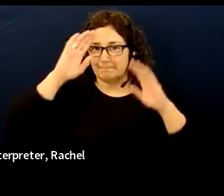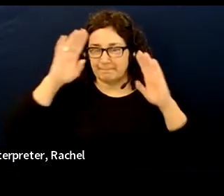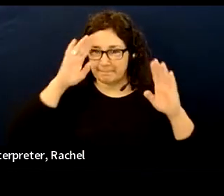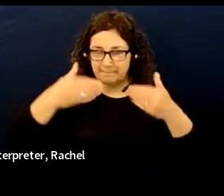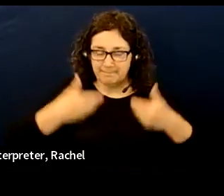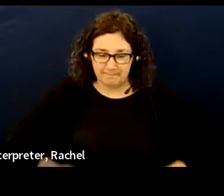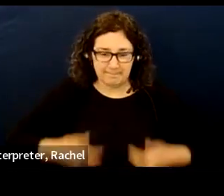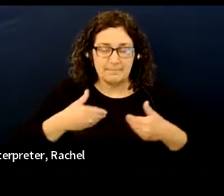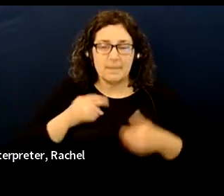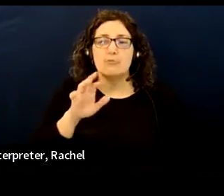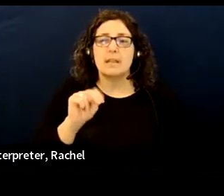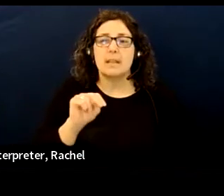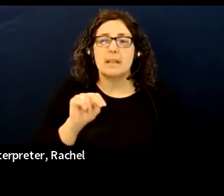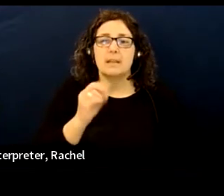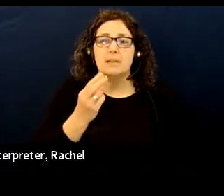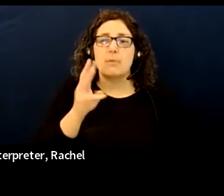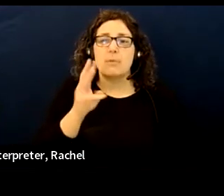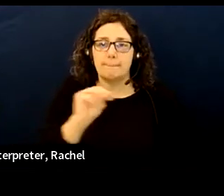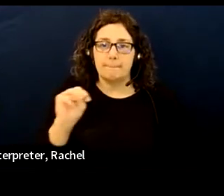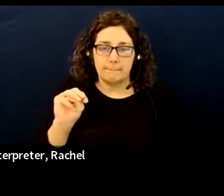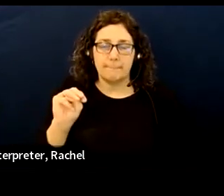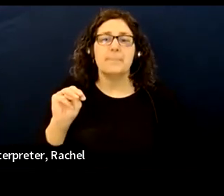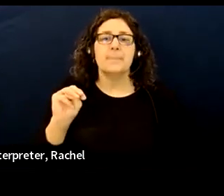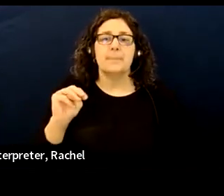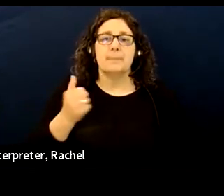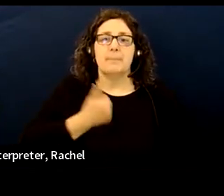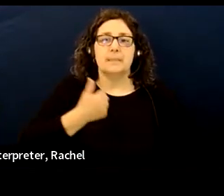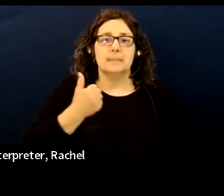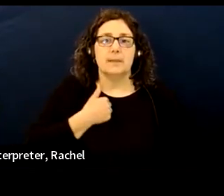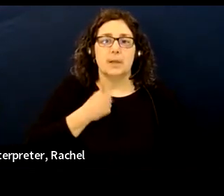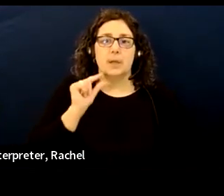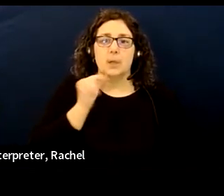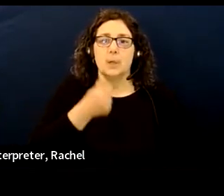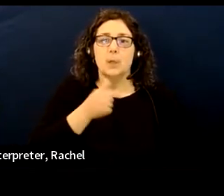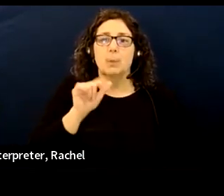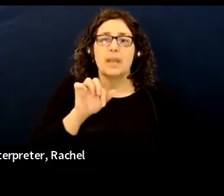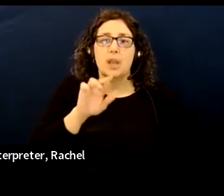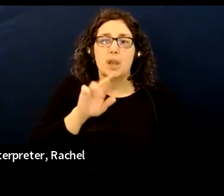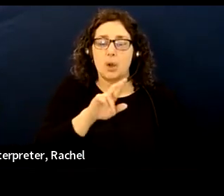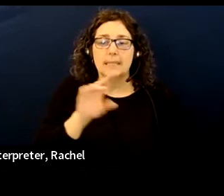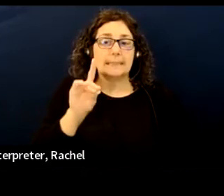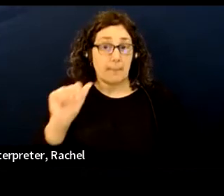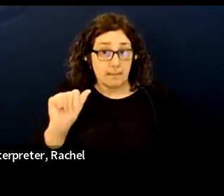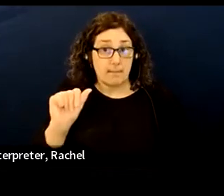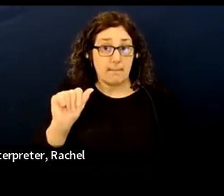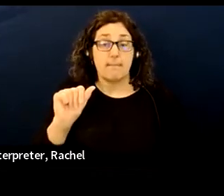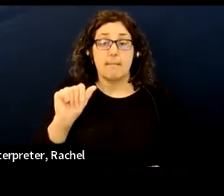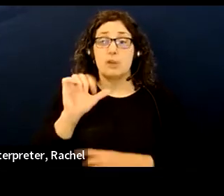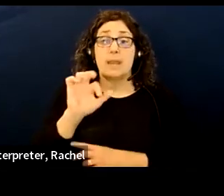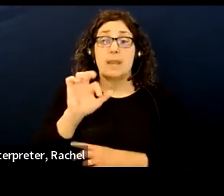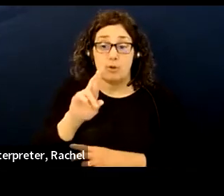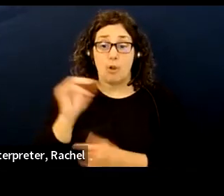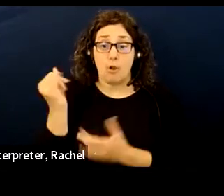My name is Regan Shrumm. I am a queer and disabled curator, artist,